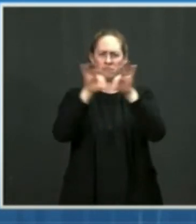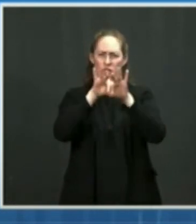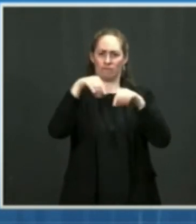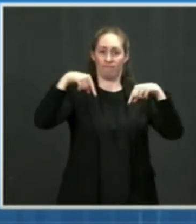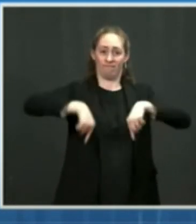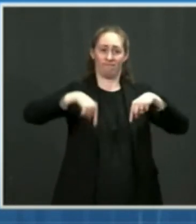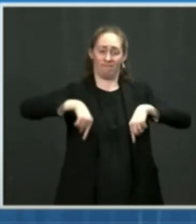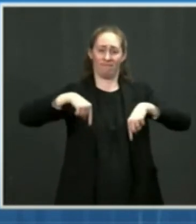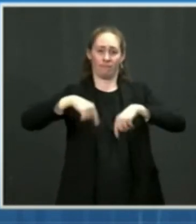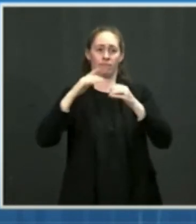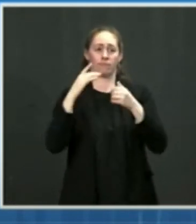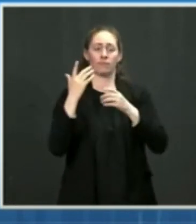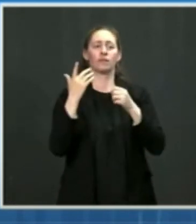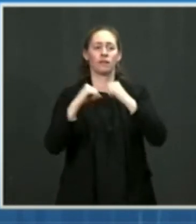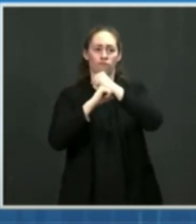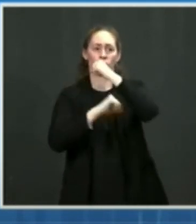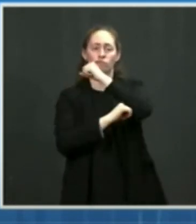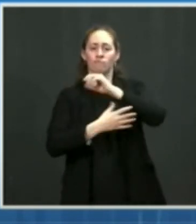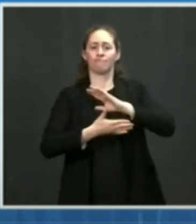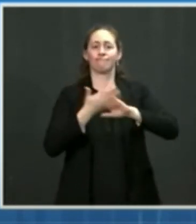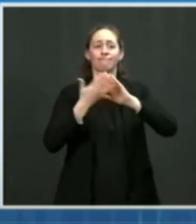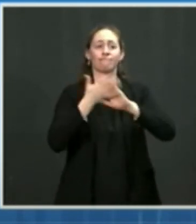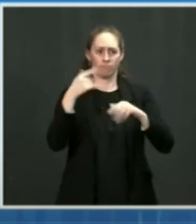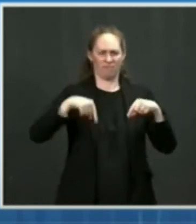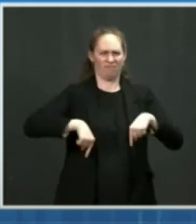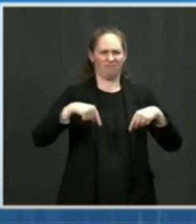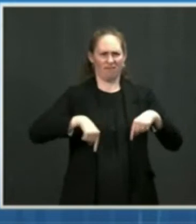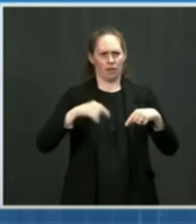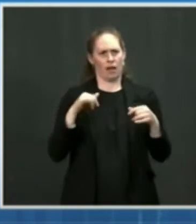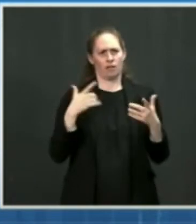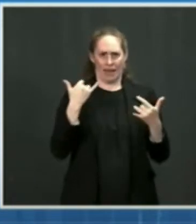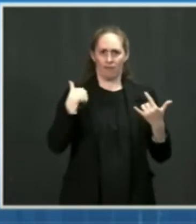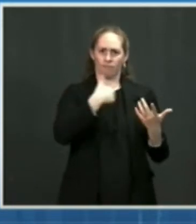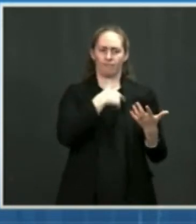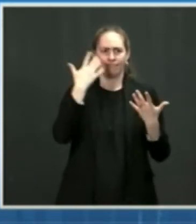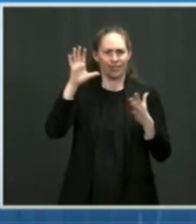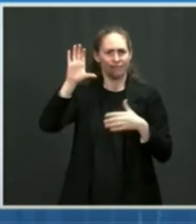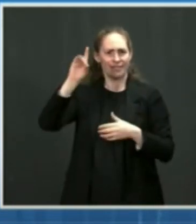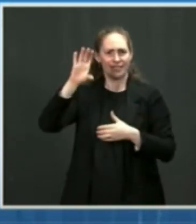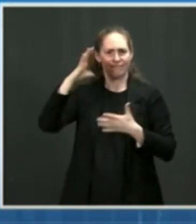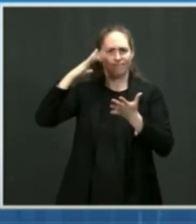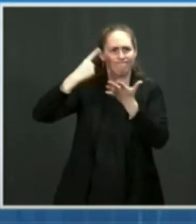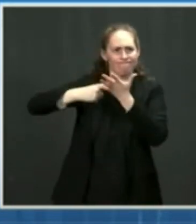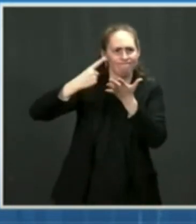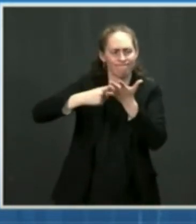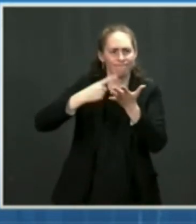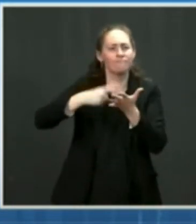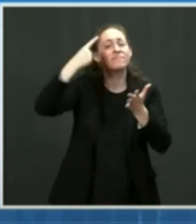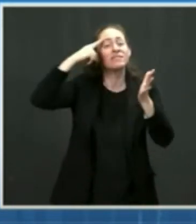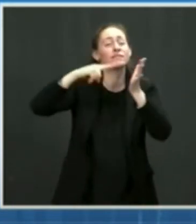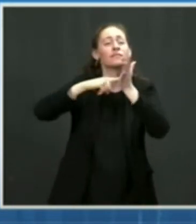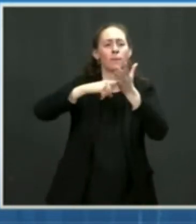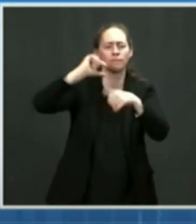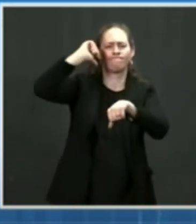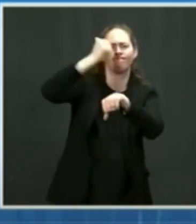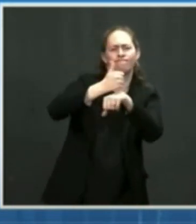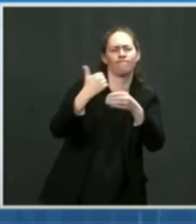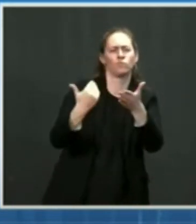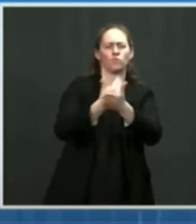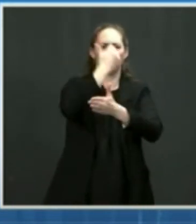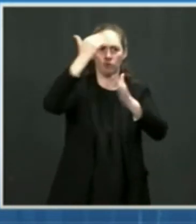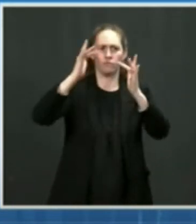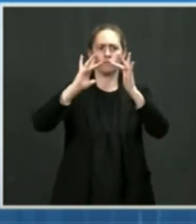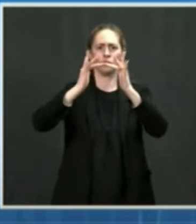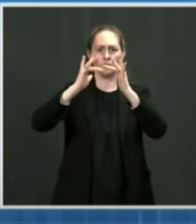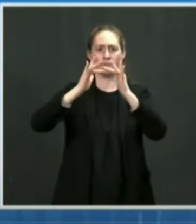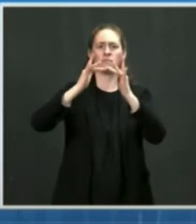health conditions. Last week, CDC launched a new website, Racism and Health, which serves as a platform for